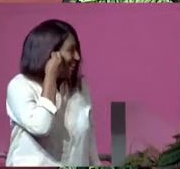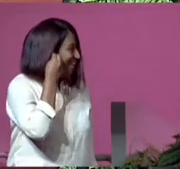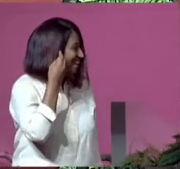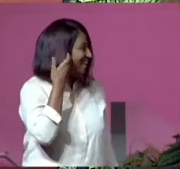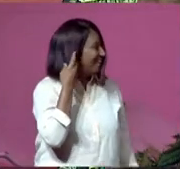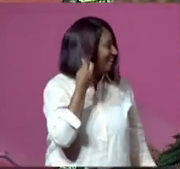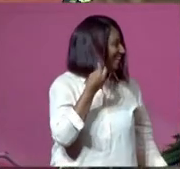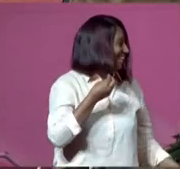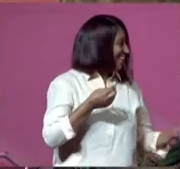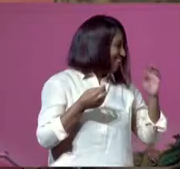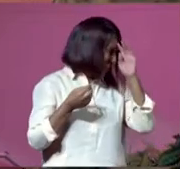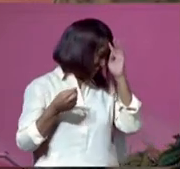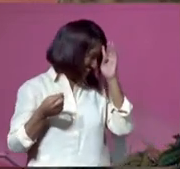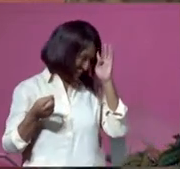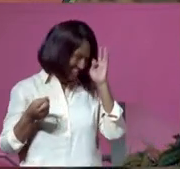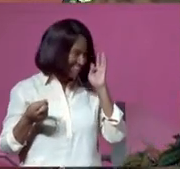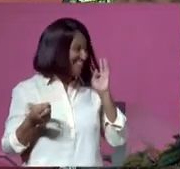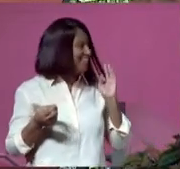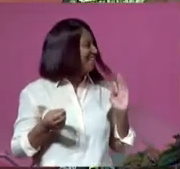No.